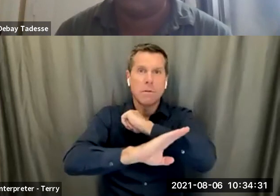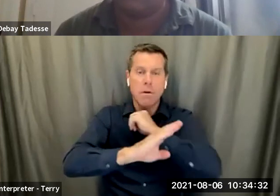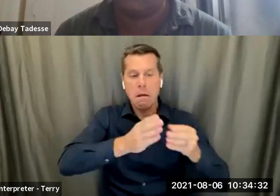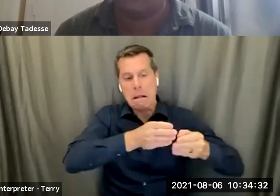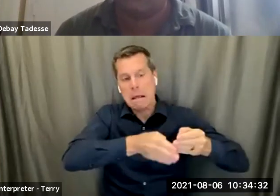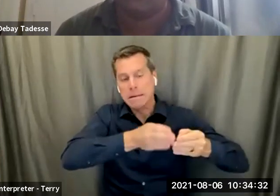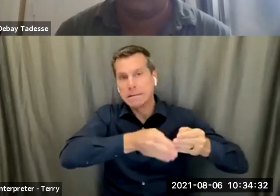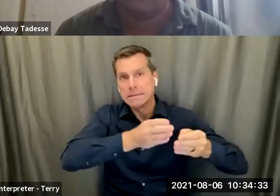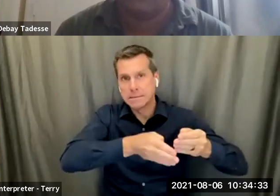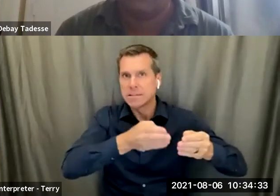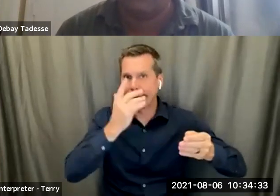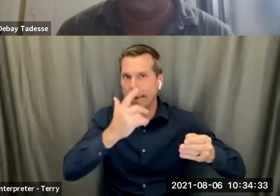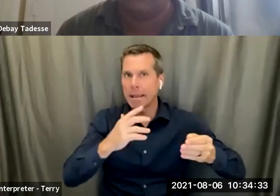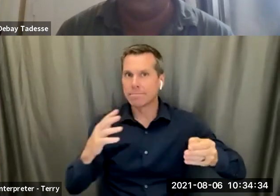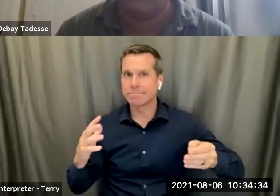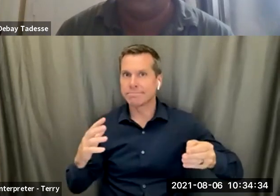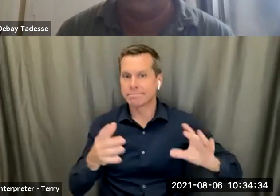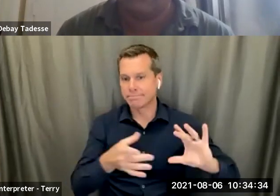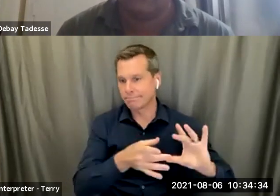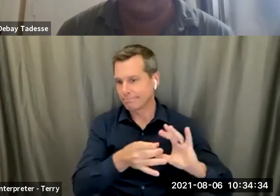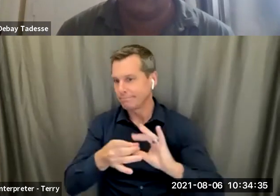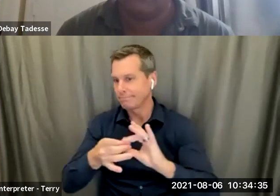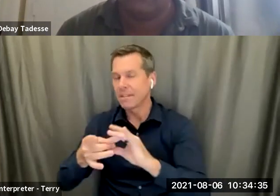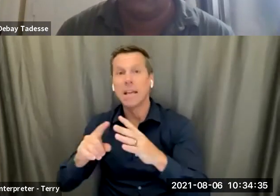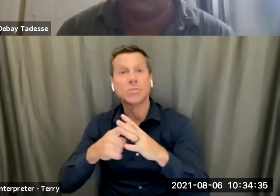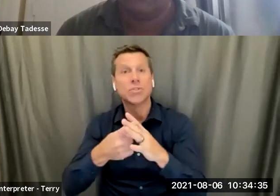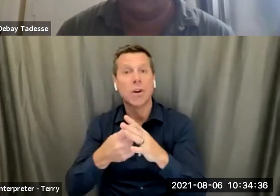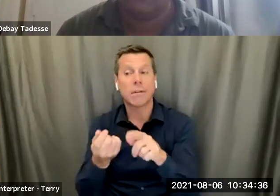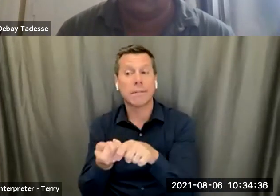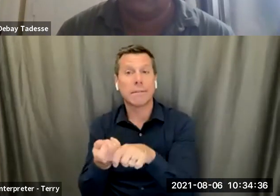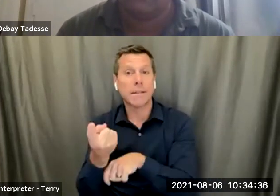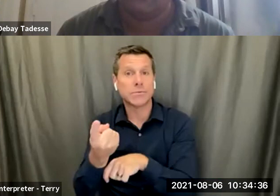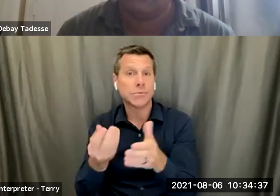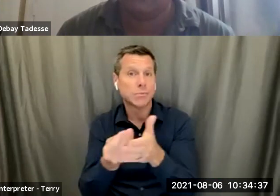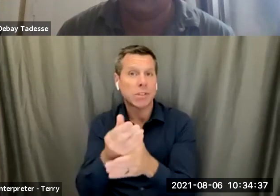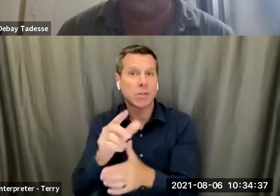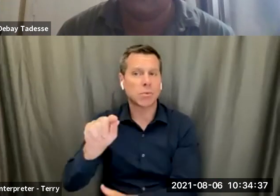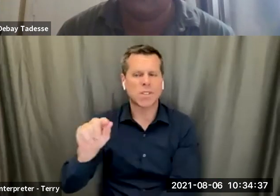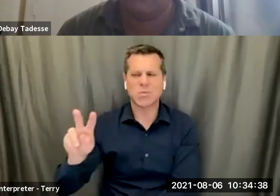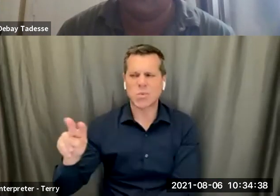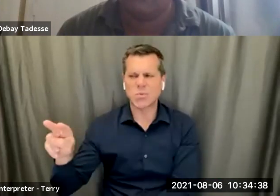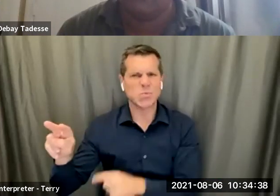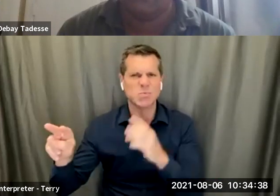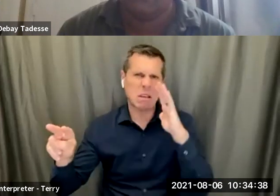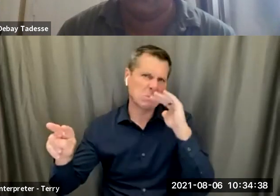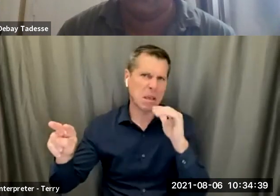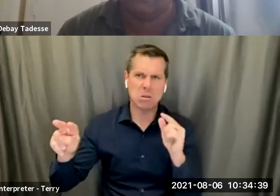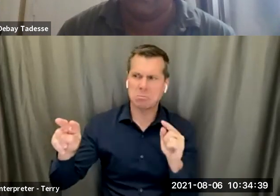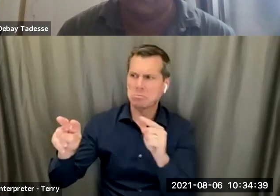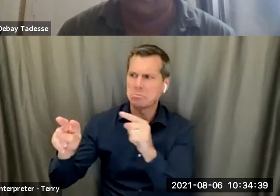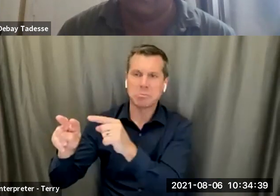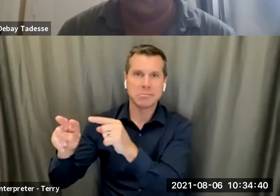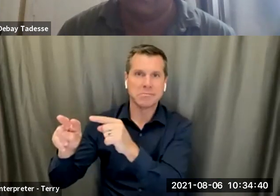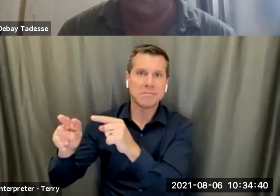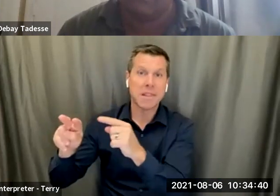for people to start, building theirs in the spring of 22. Okay, That's kind of the timeline. It might be that we do a spring